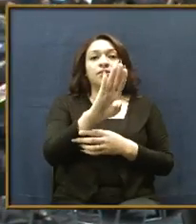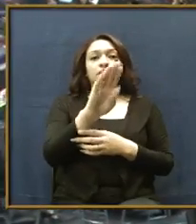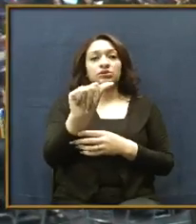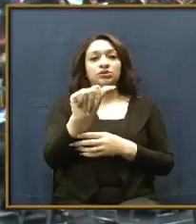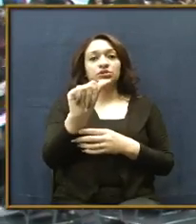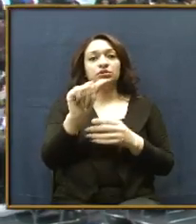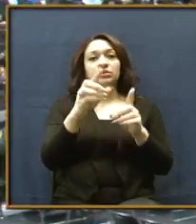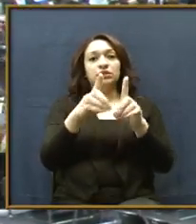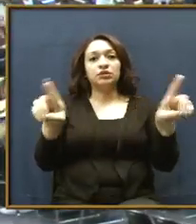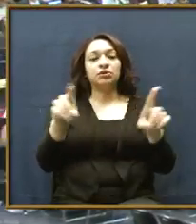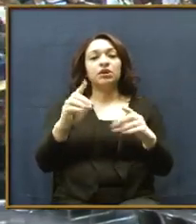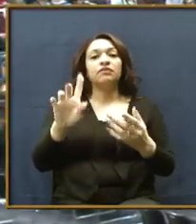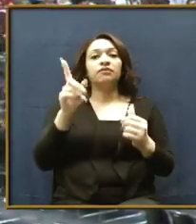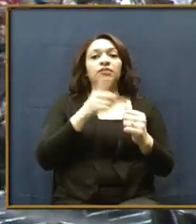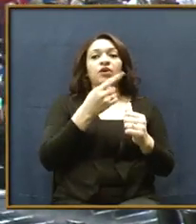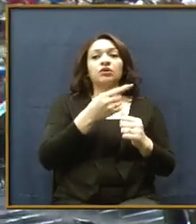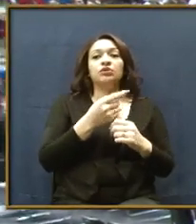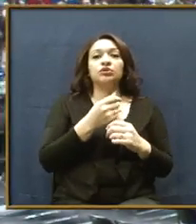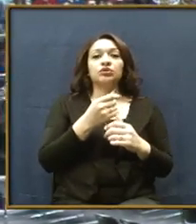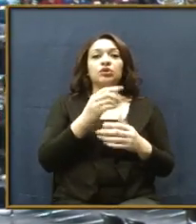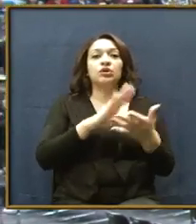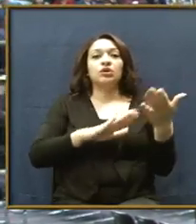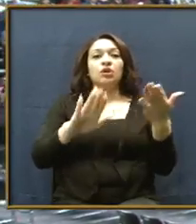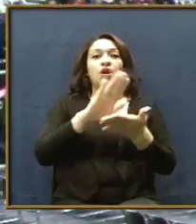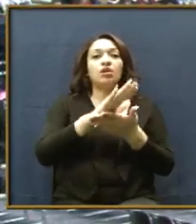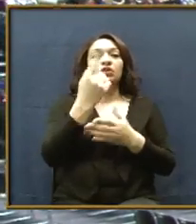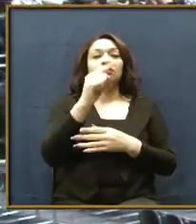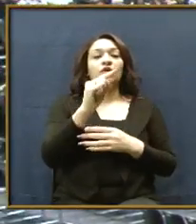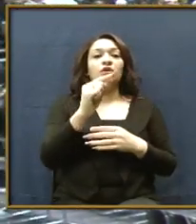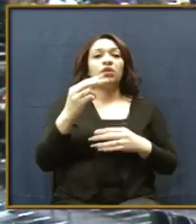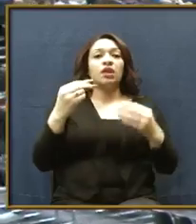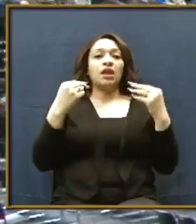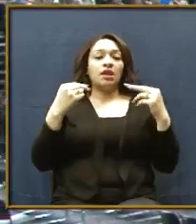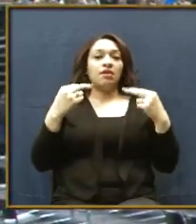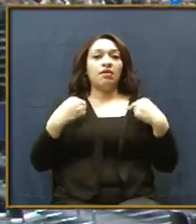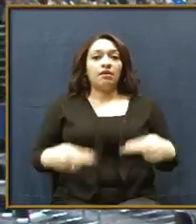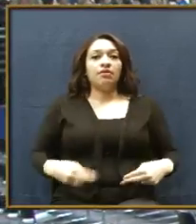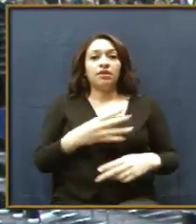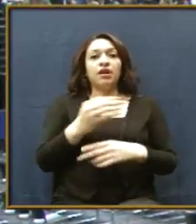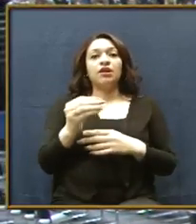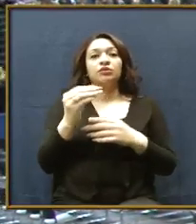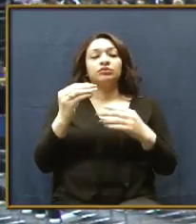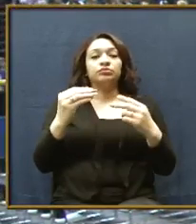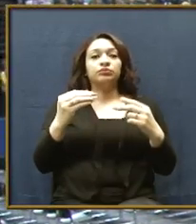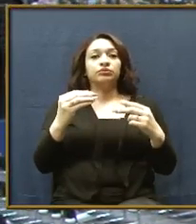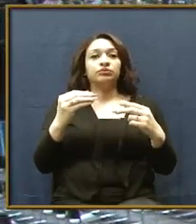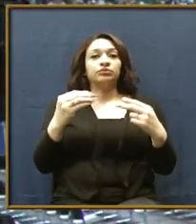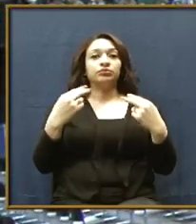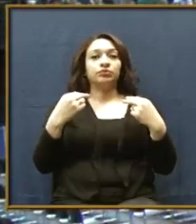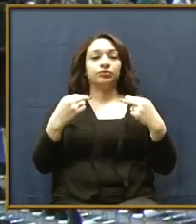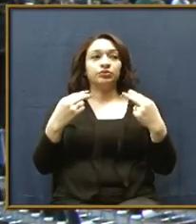standing. First, the Archer College of Health and Human Services. Candidates, please stand.